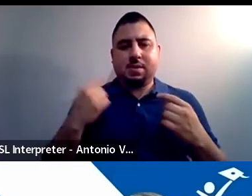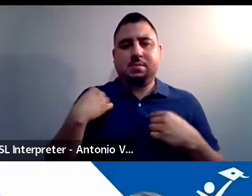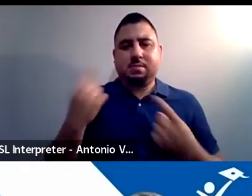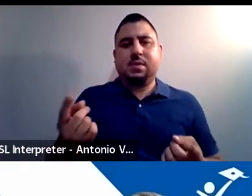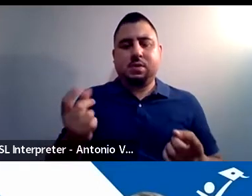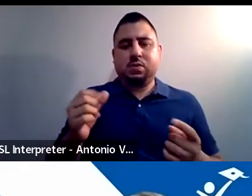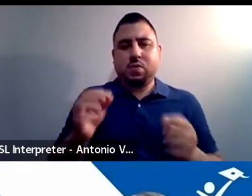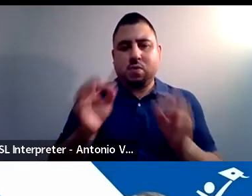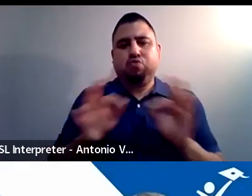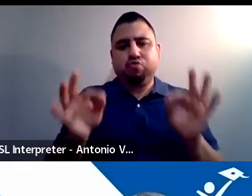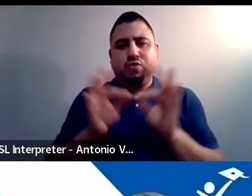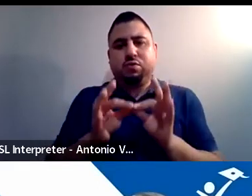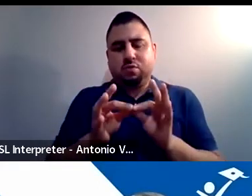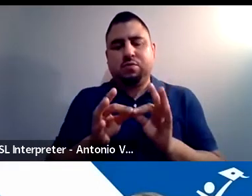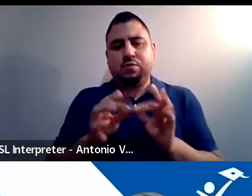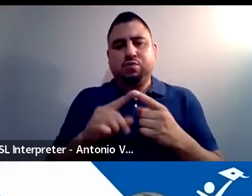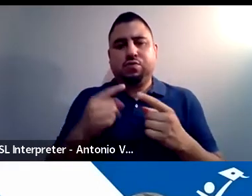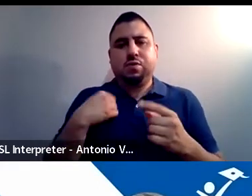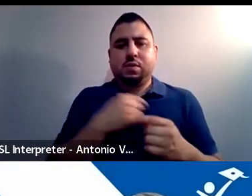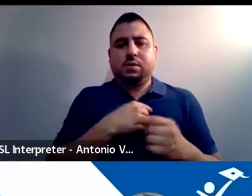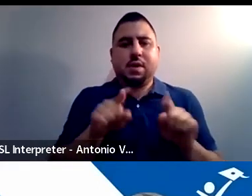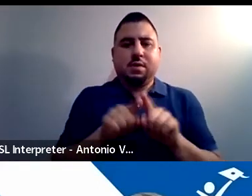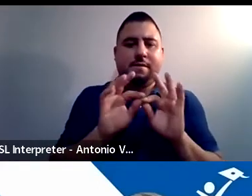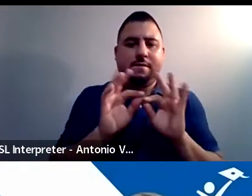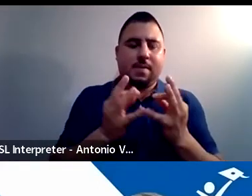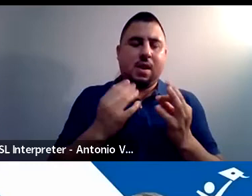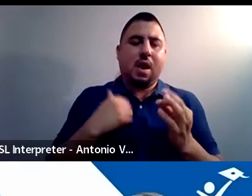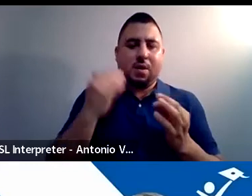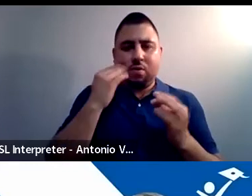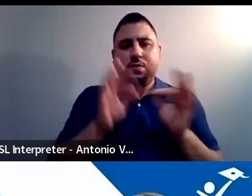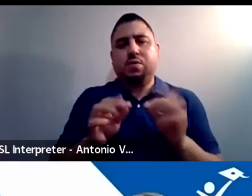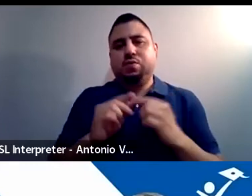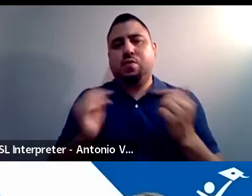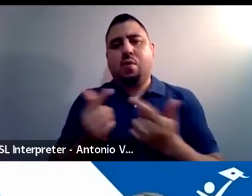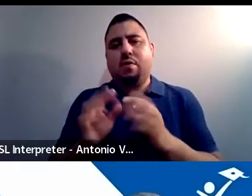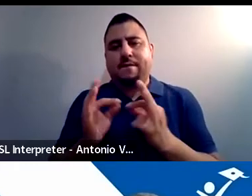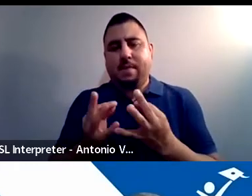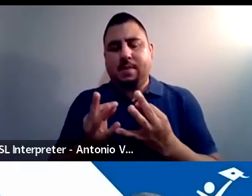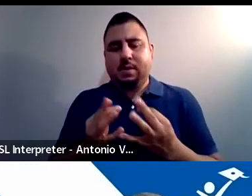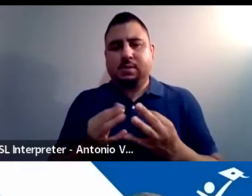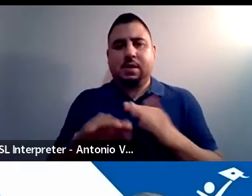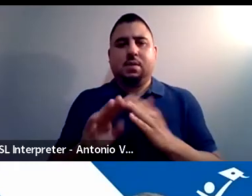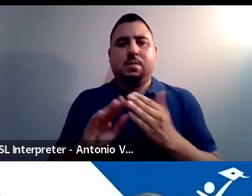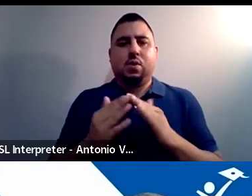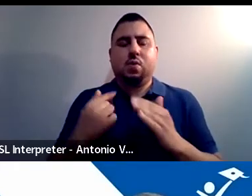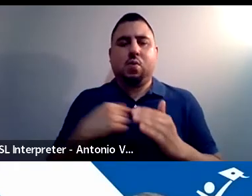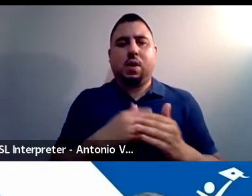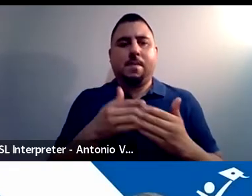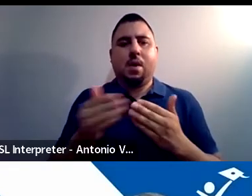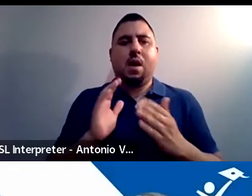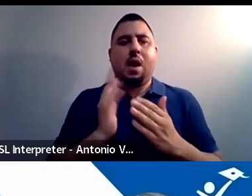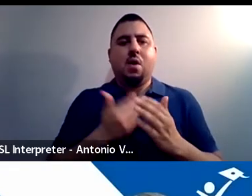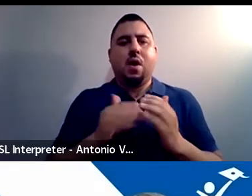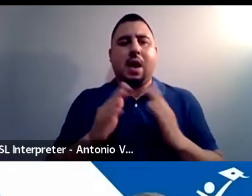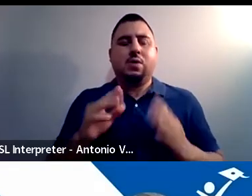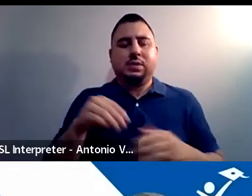so critical to us, and I know that is so important for all the families in the community. We bought our house here in